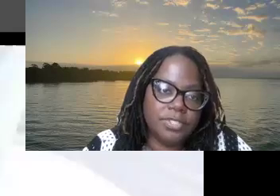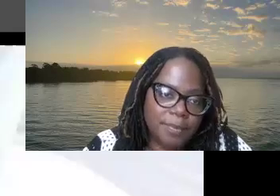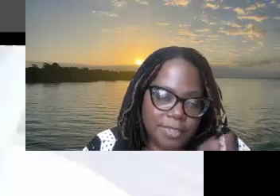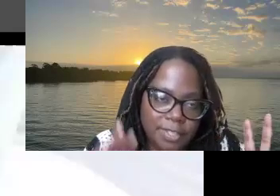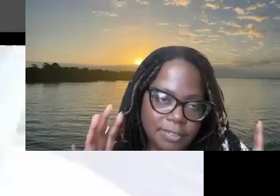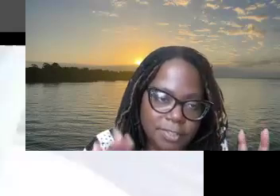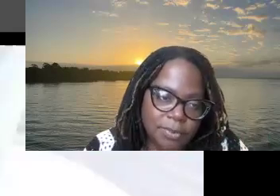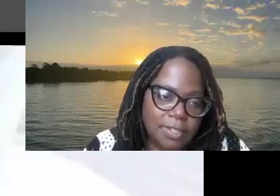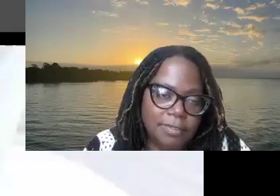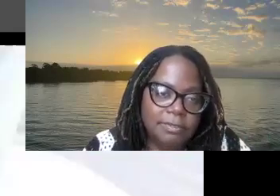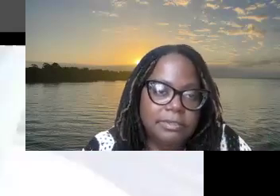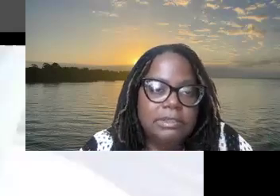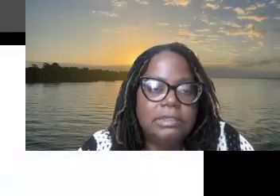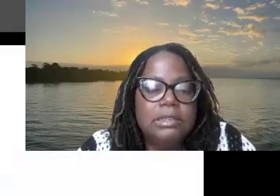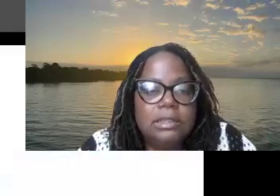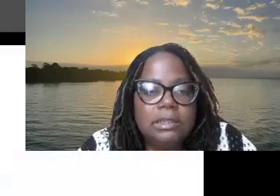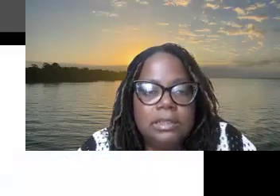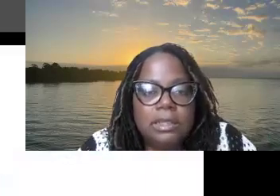So those are some individual.